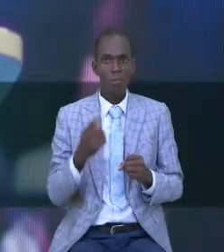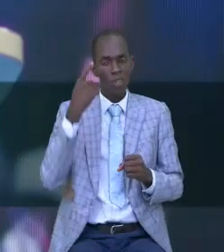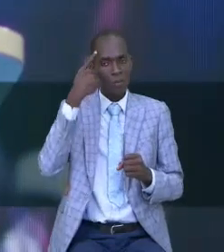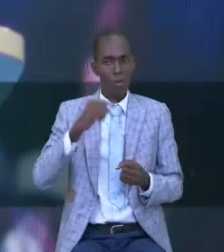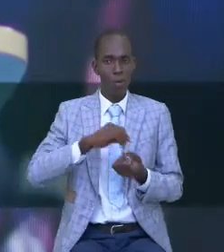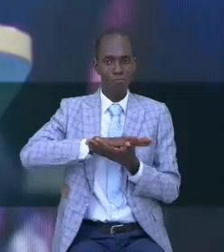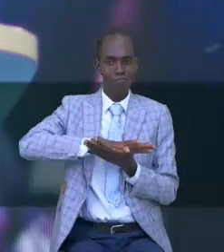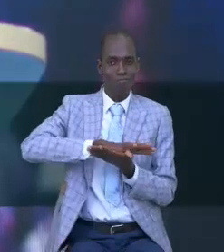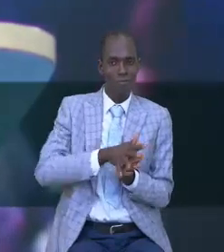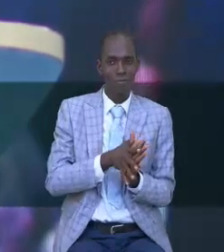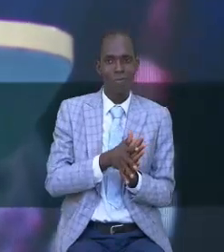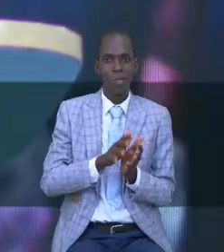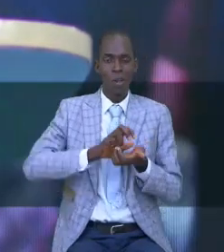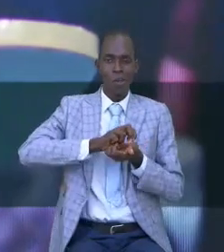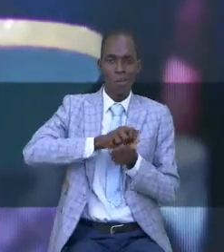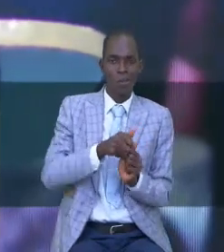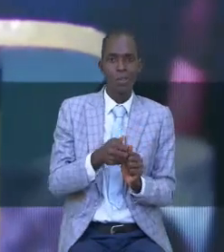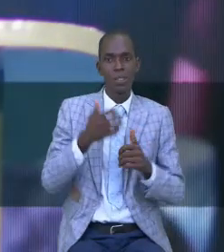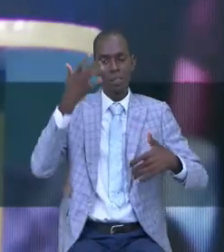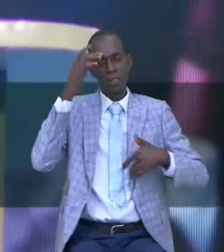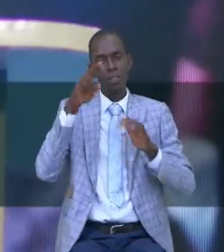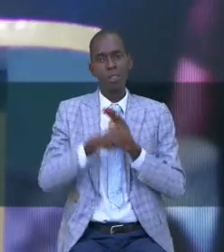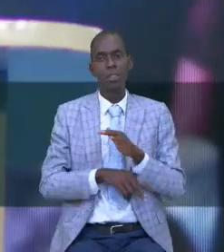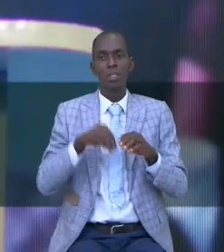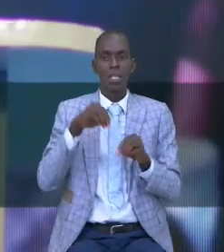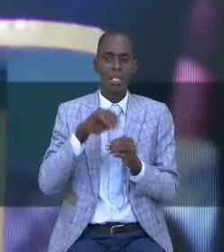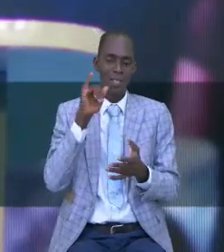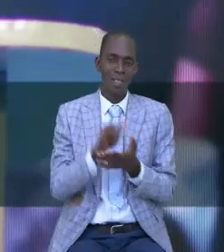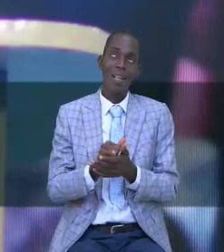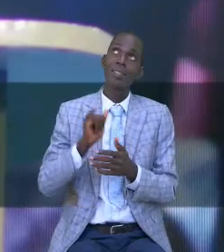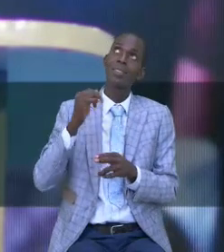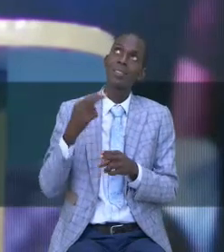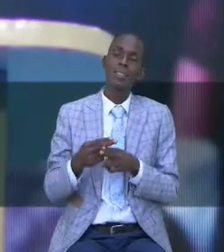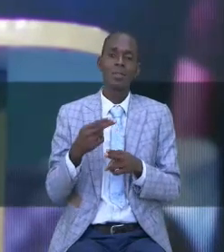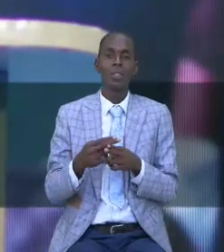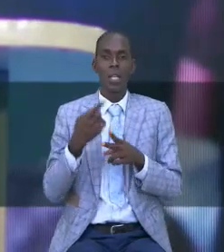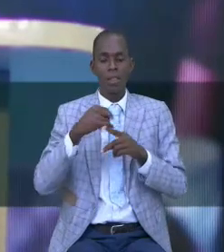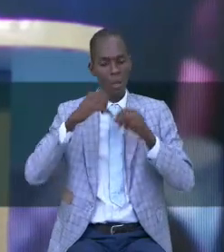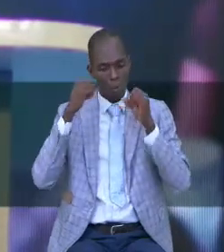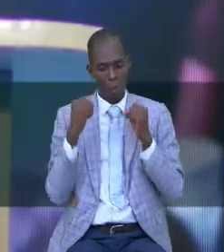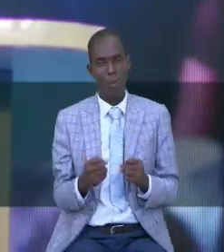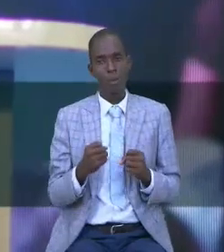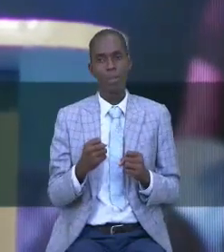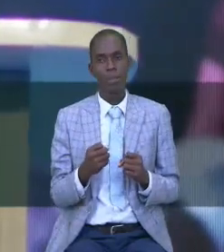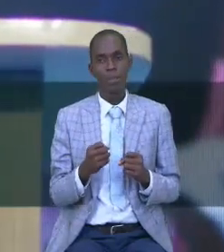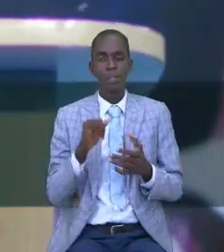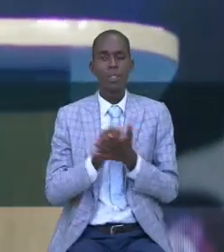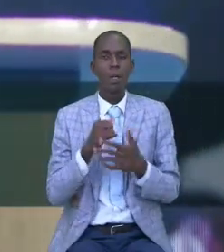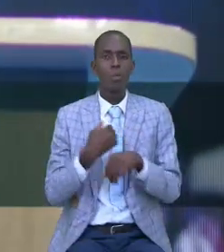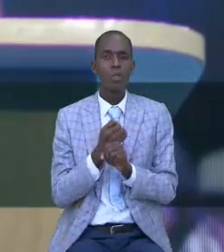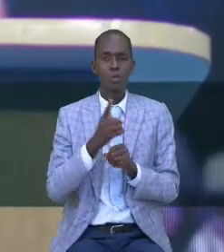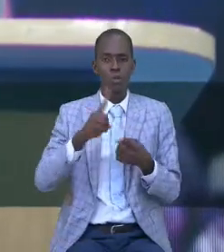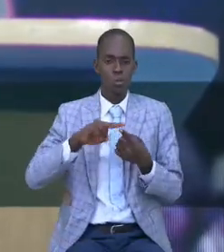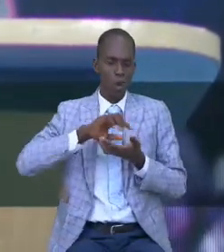trampling sicknesses in that name. The power that makes you